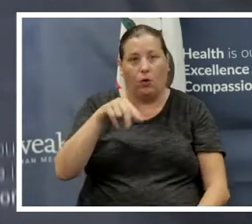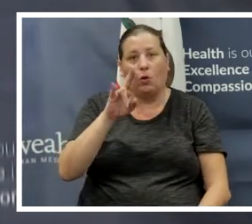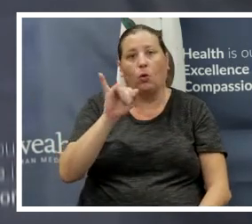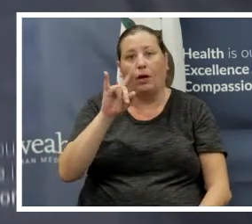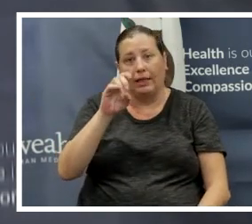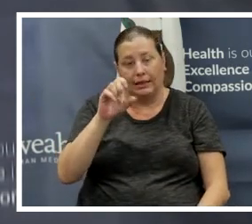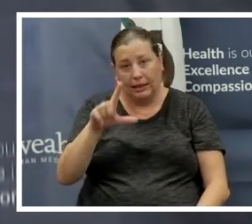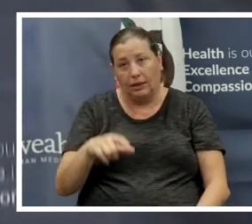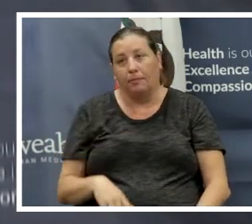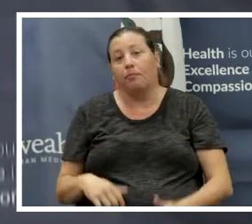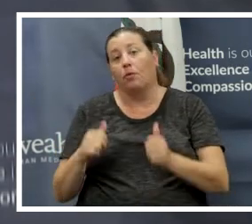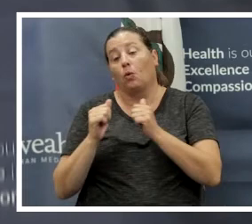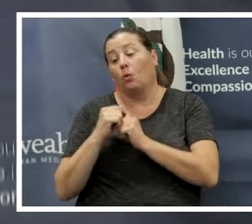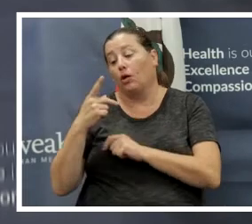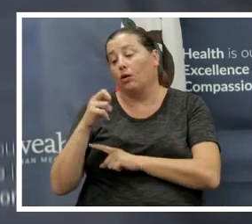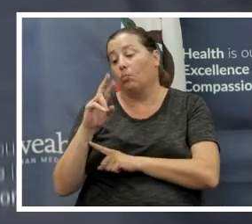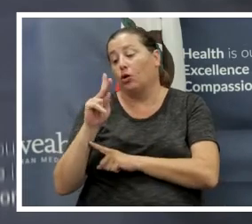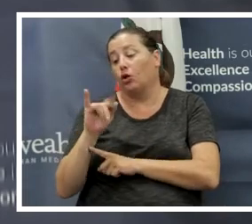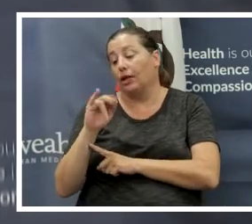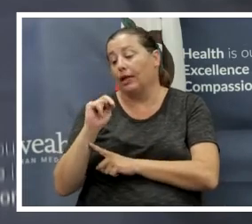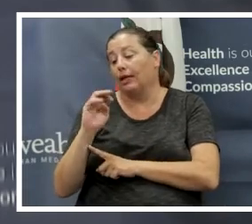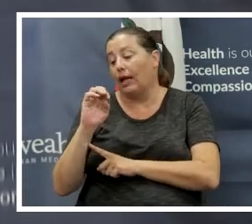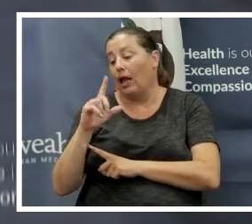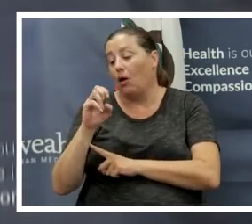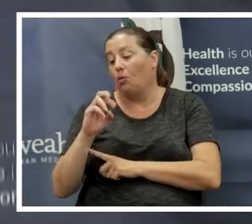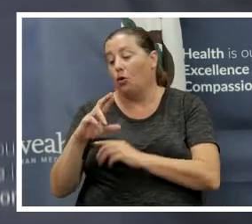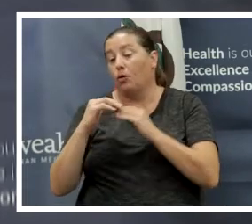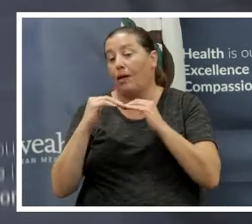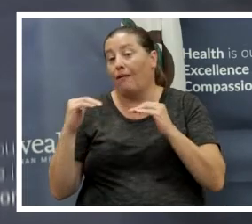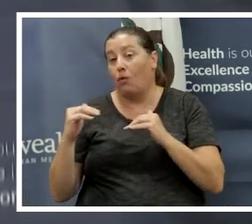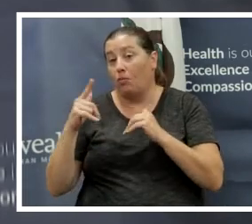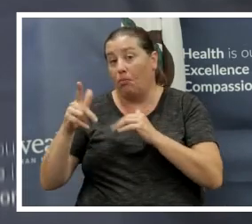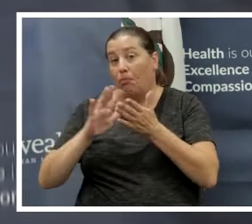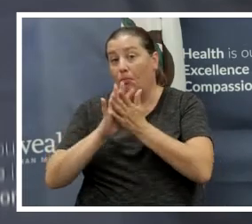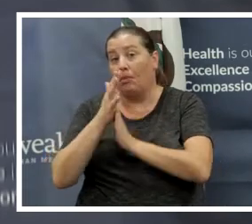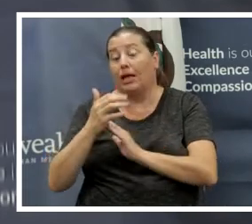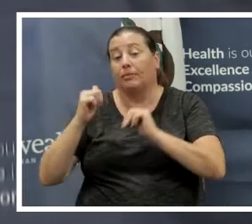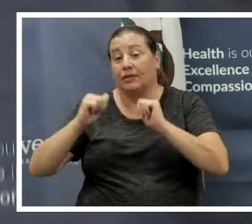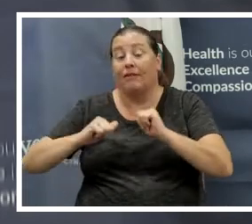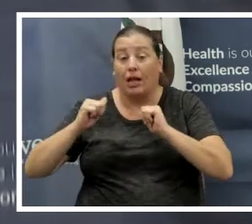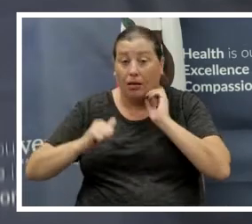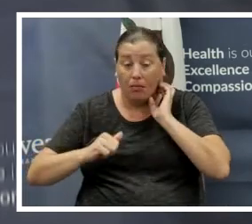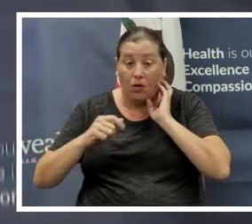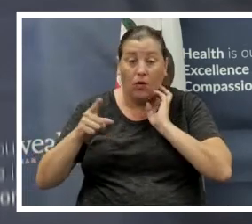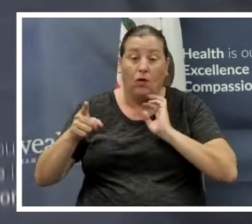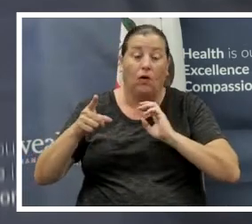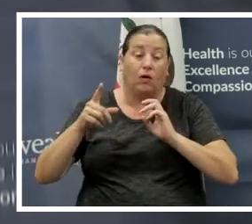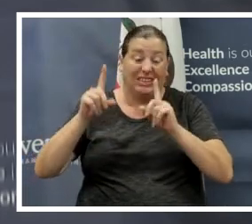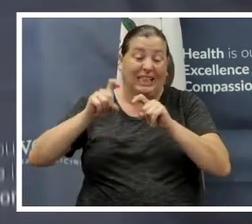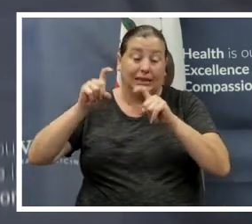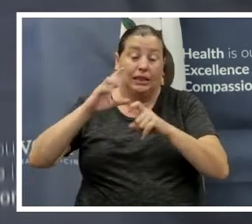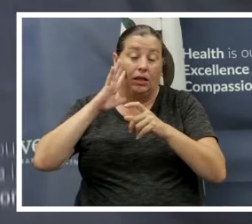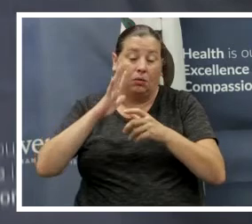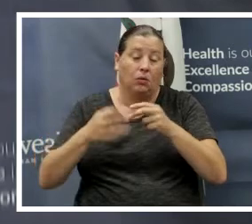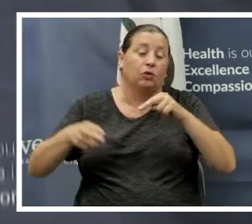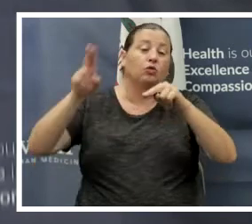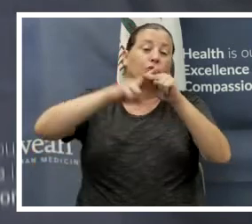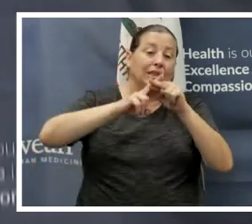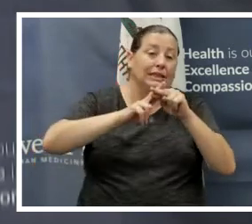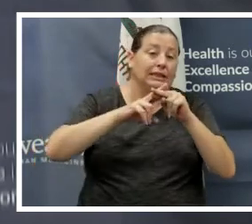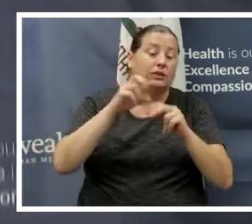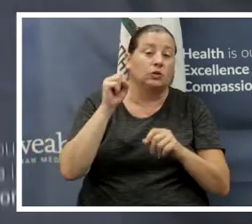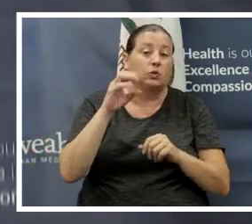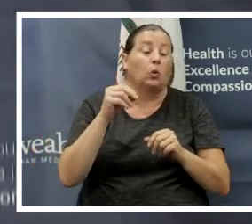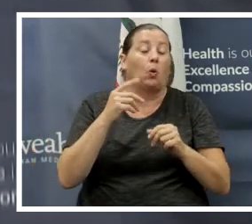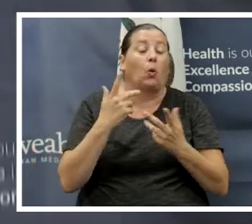the PerkinElmer platform becomes available, that may even increase the amount of testing that we'll do. But yeah, the